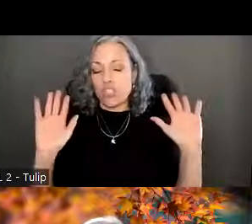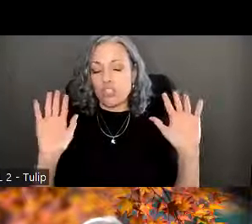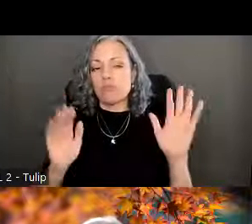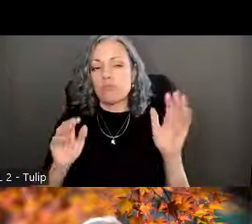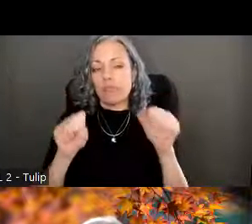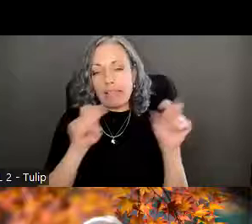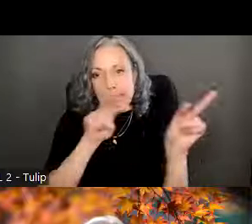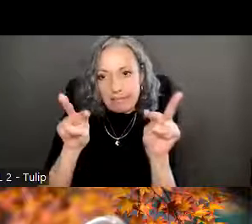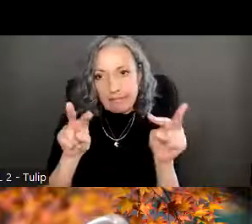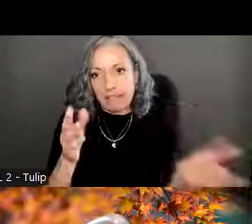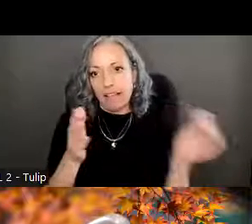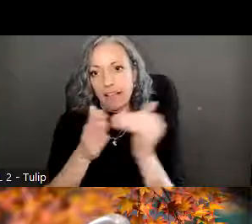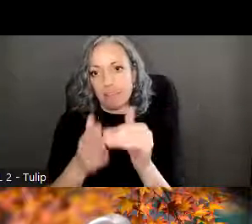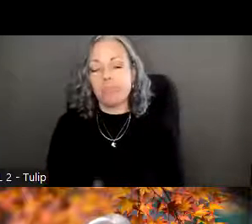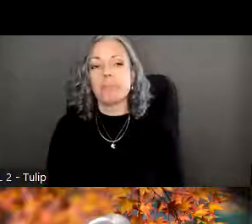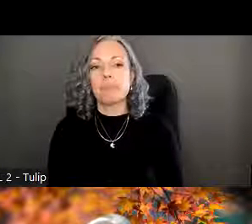Next slide.